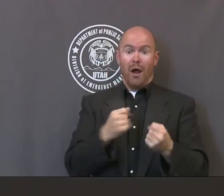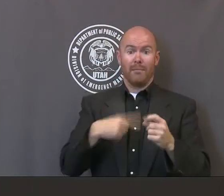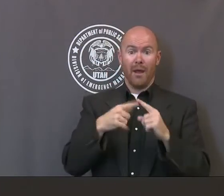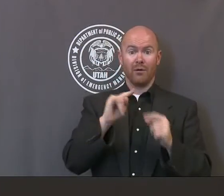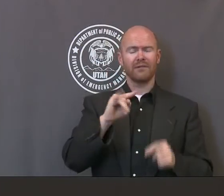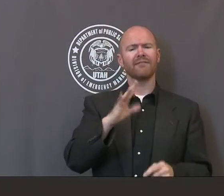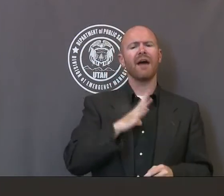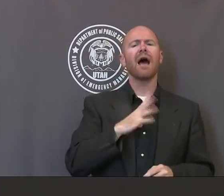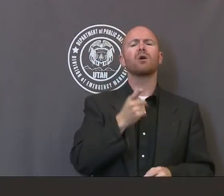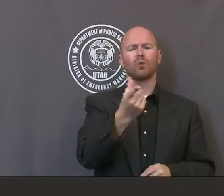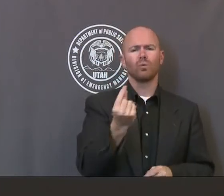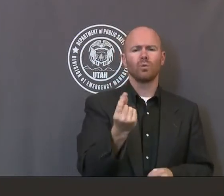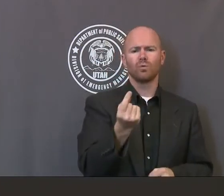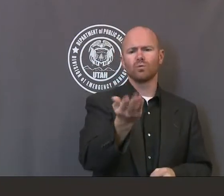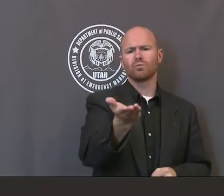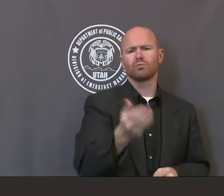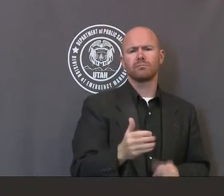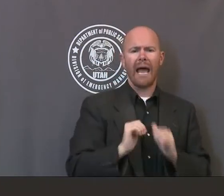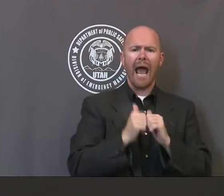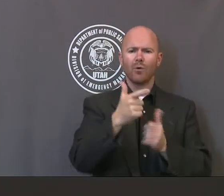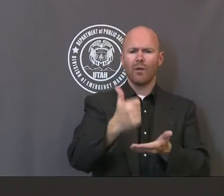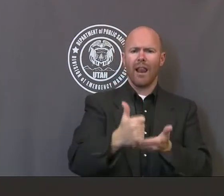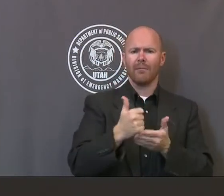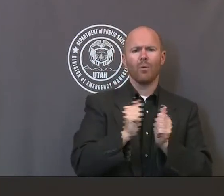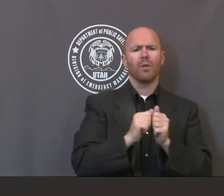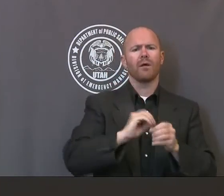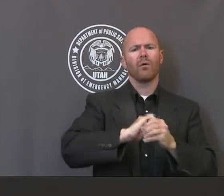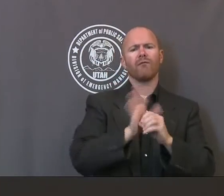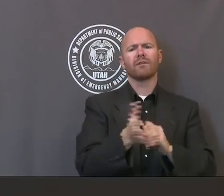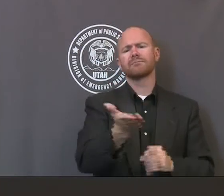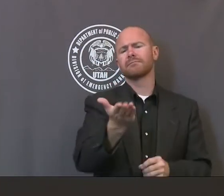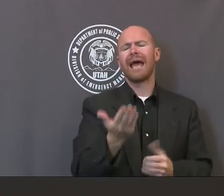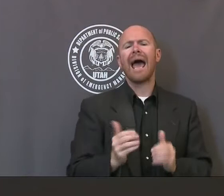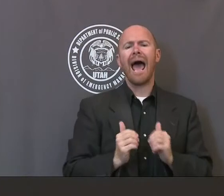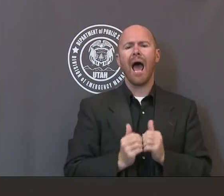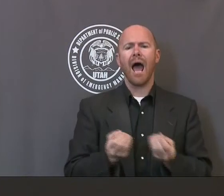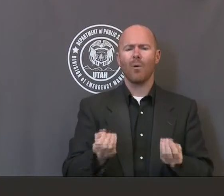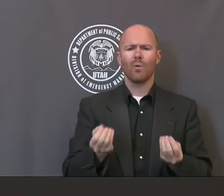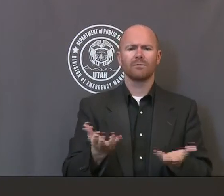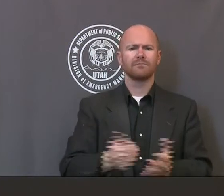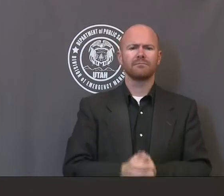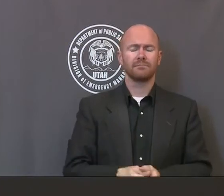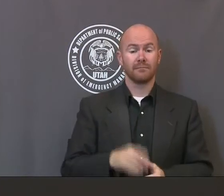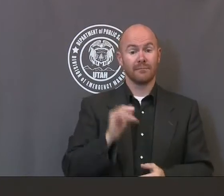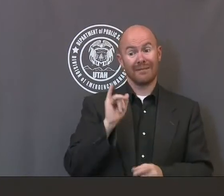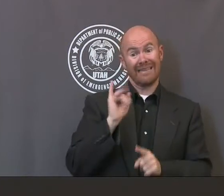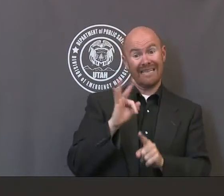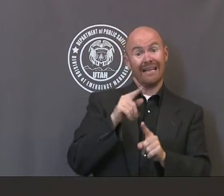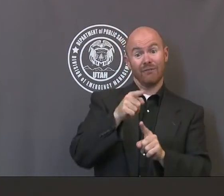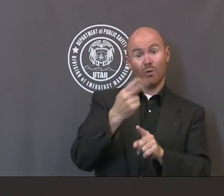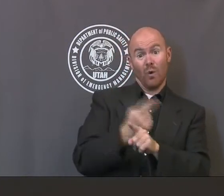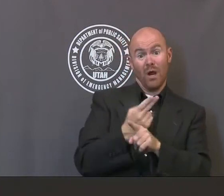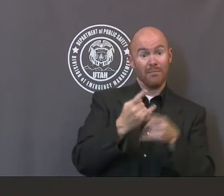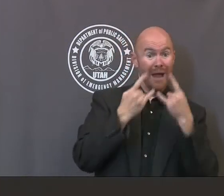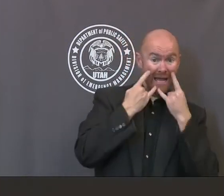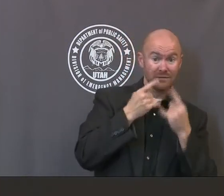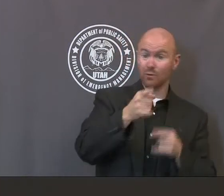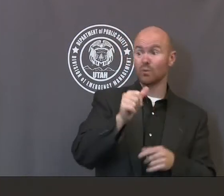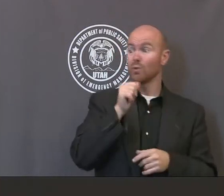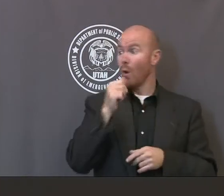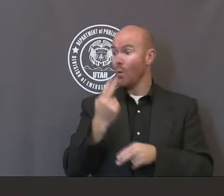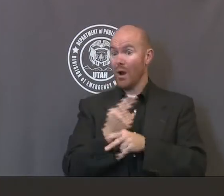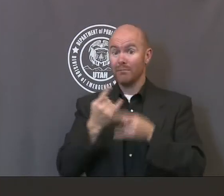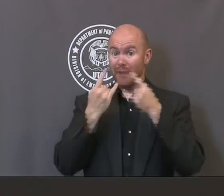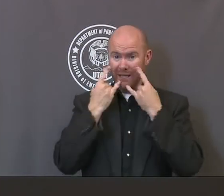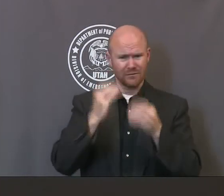you do to help with the cause? Because whether you wear a mask or not, we have this situation upon us.